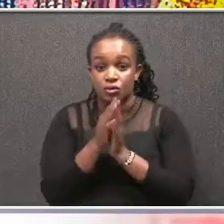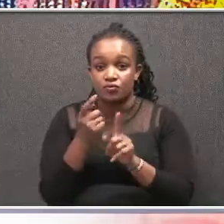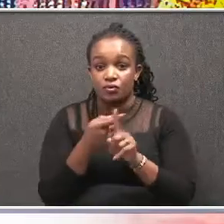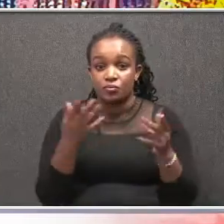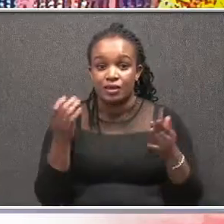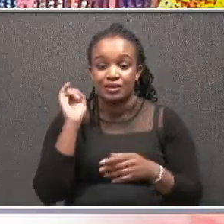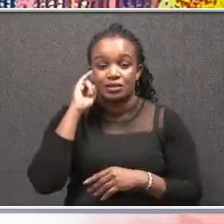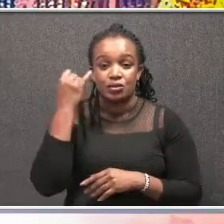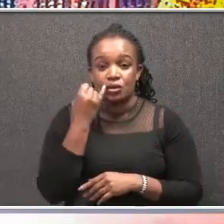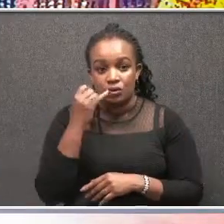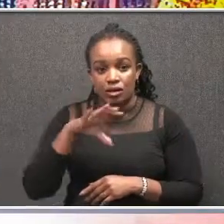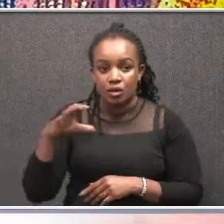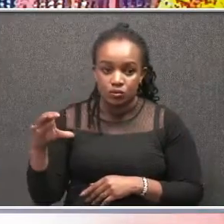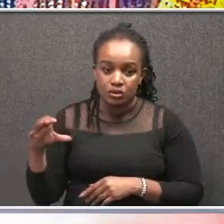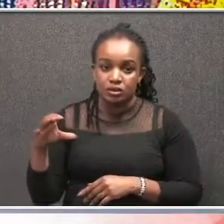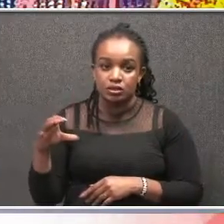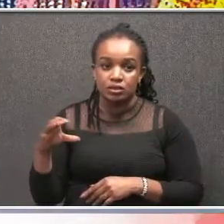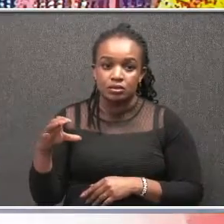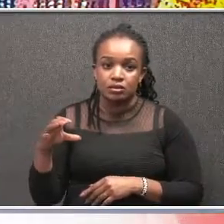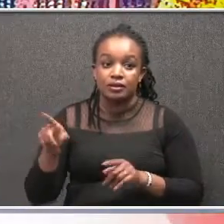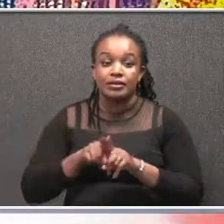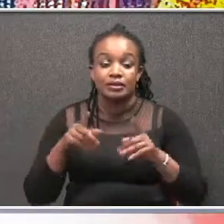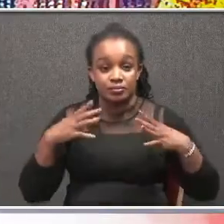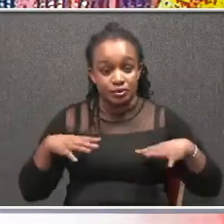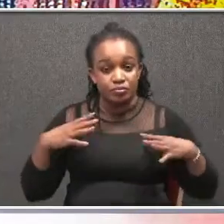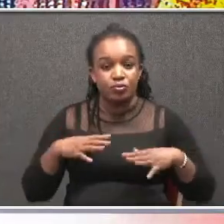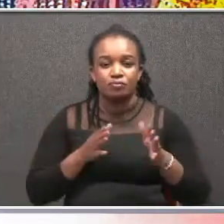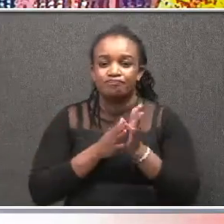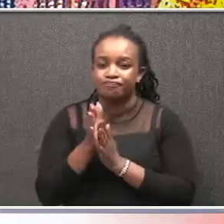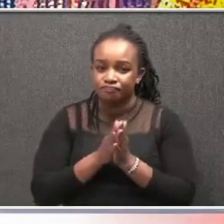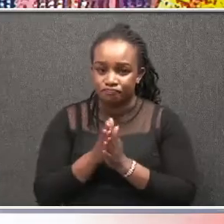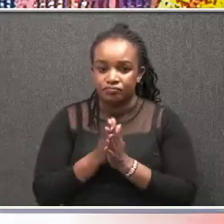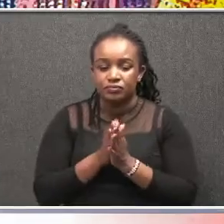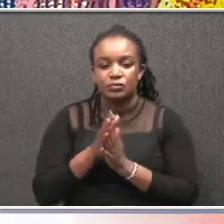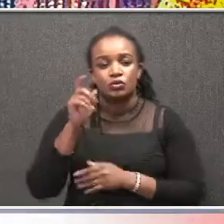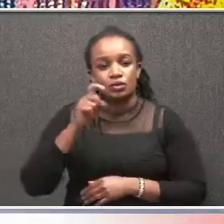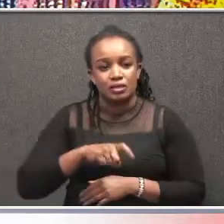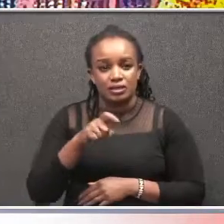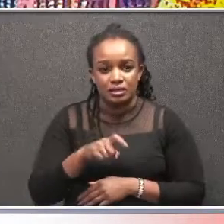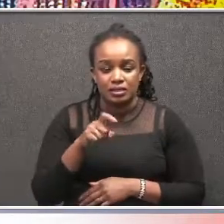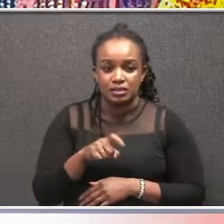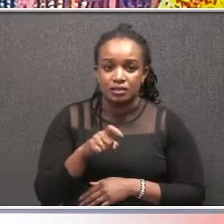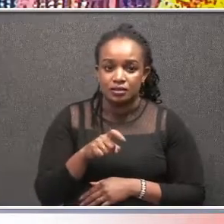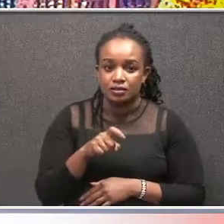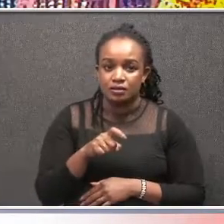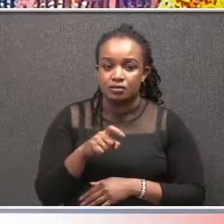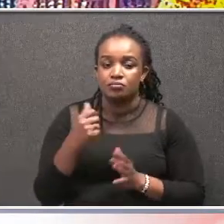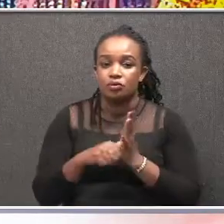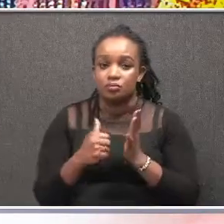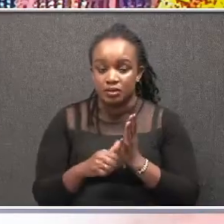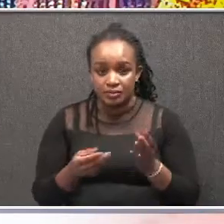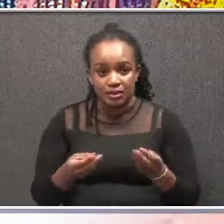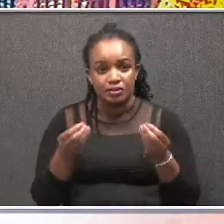Pound Youth piped down dreams as the residents are in dire need amidst of their problems